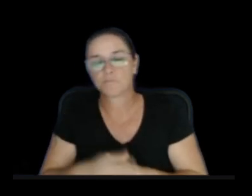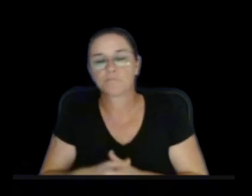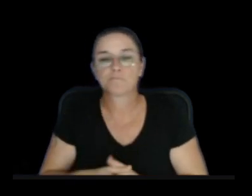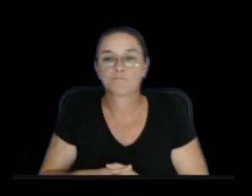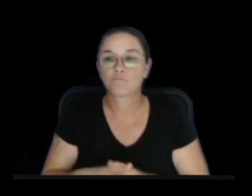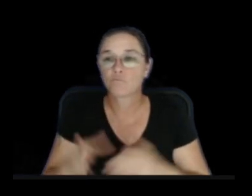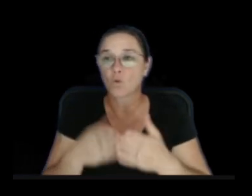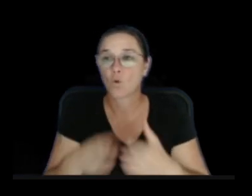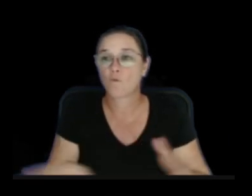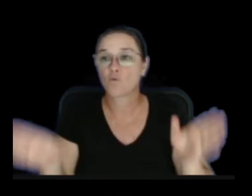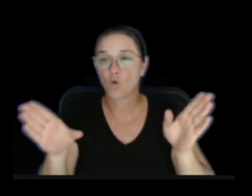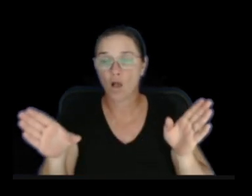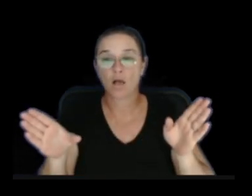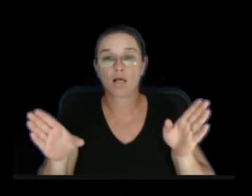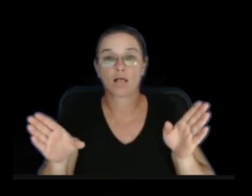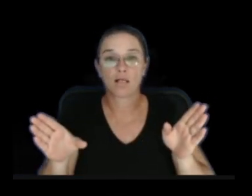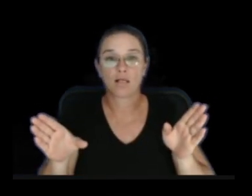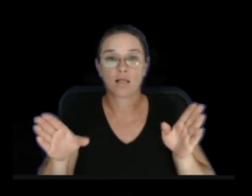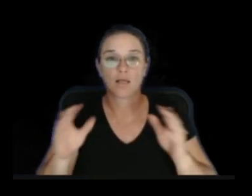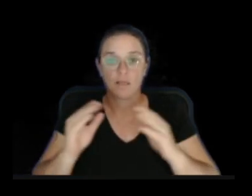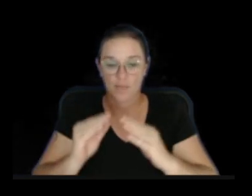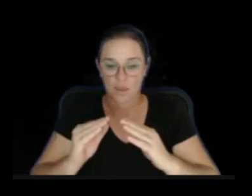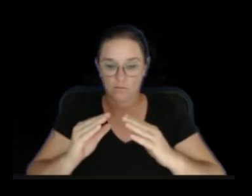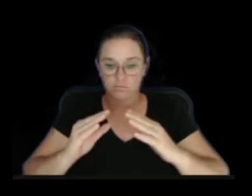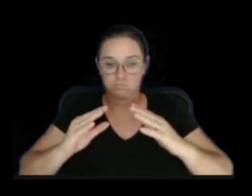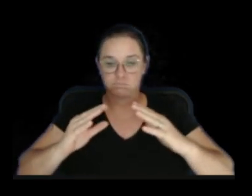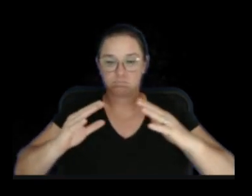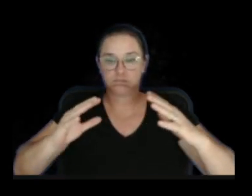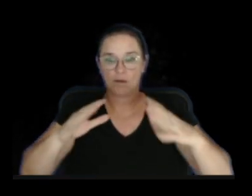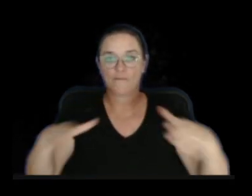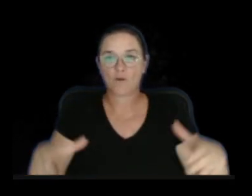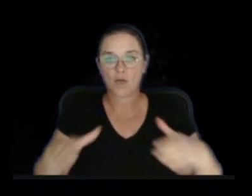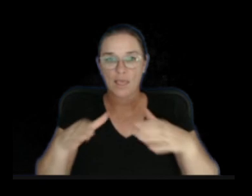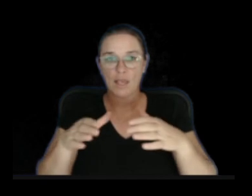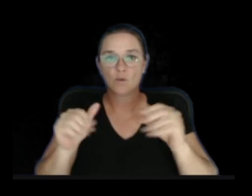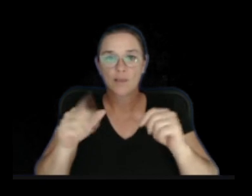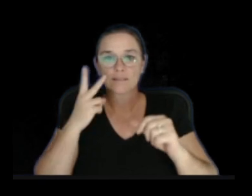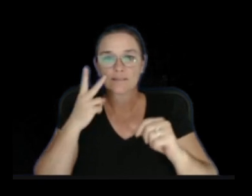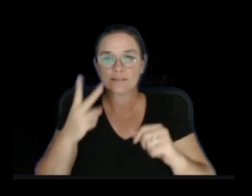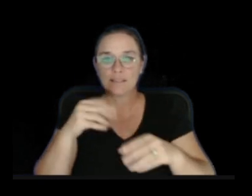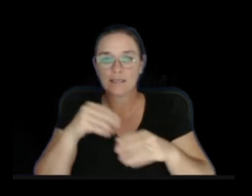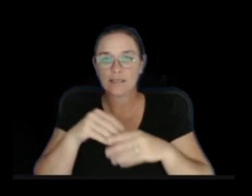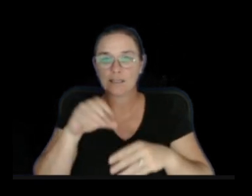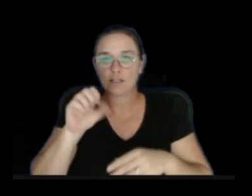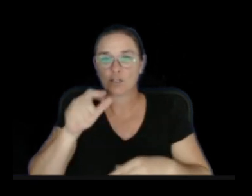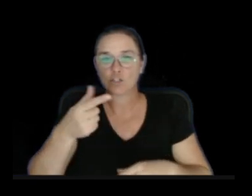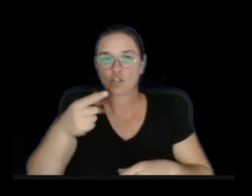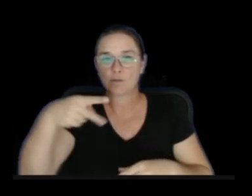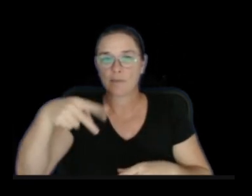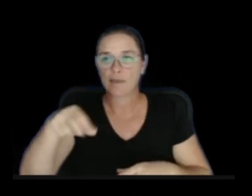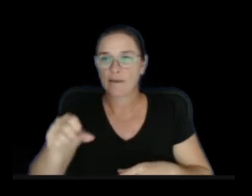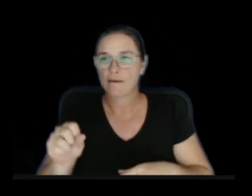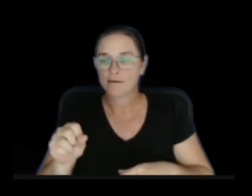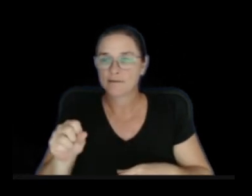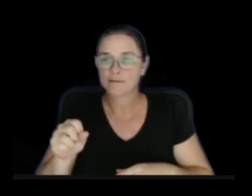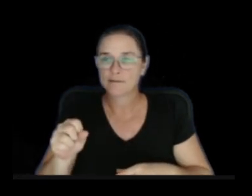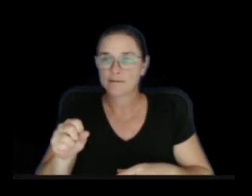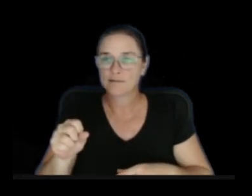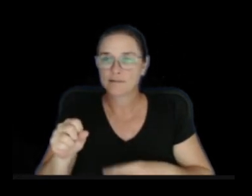Overall, the pattern of expansion of the volcano is evident in a GPS, which repopulated for a few